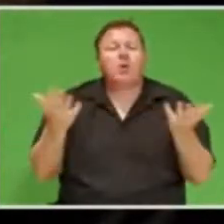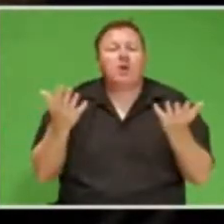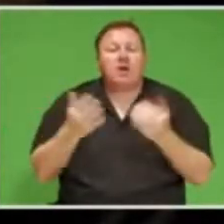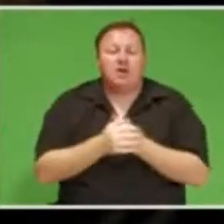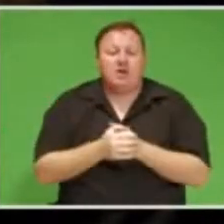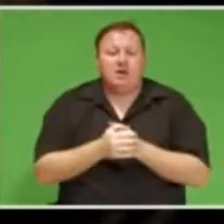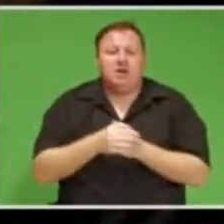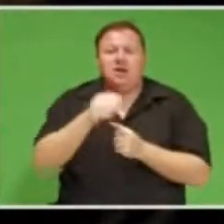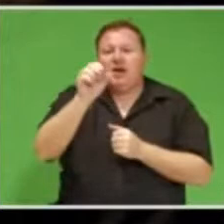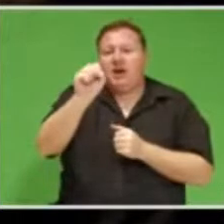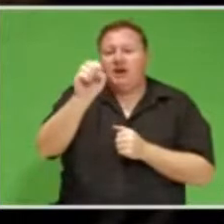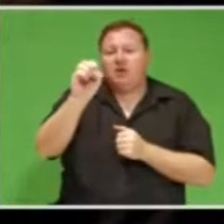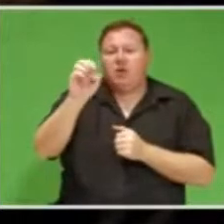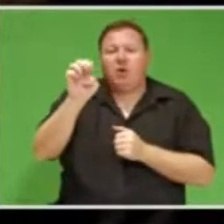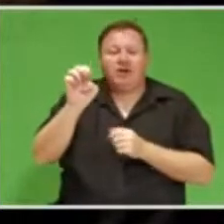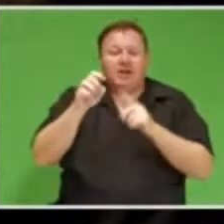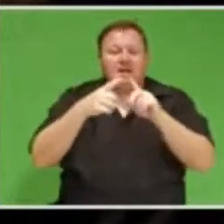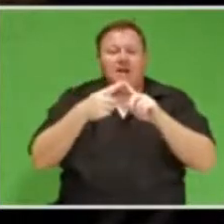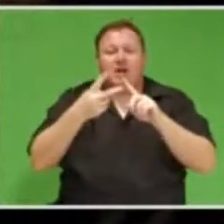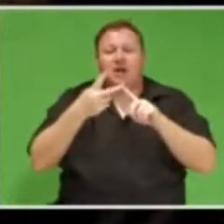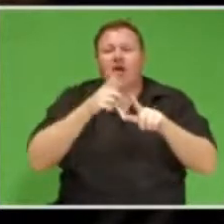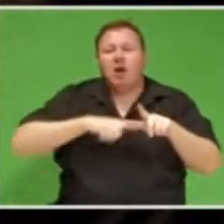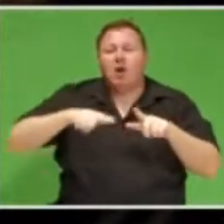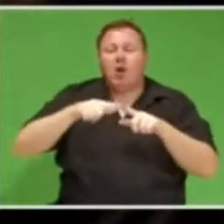state-owned enterprises and in local government.